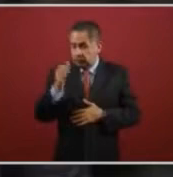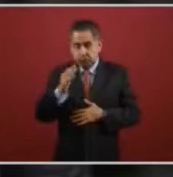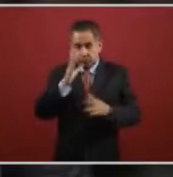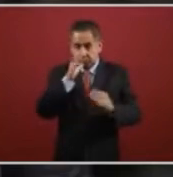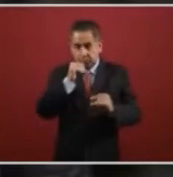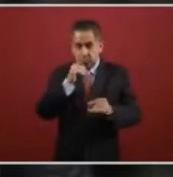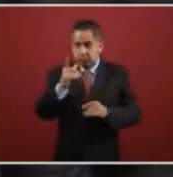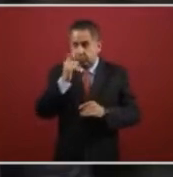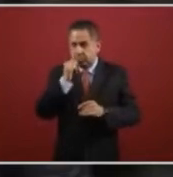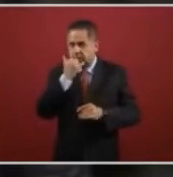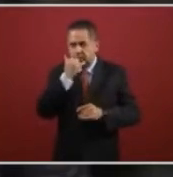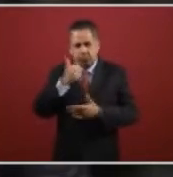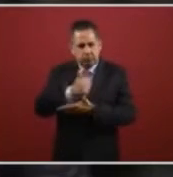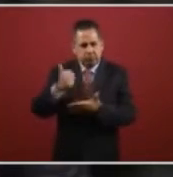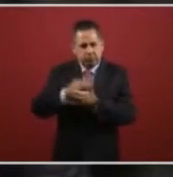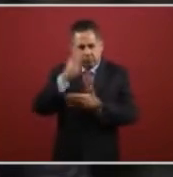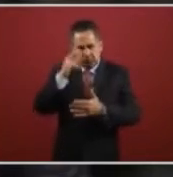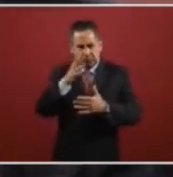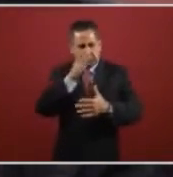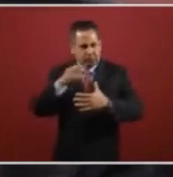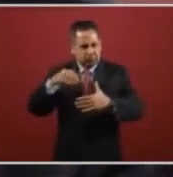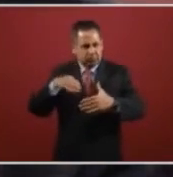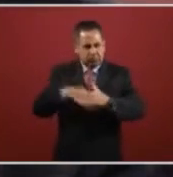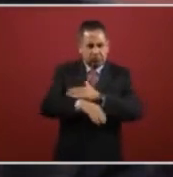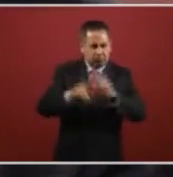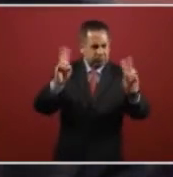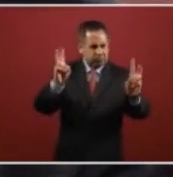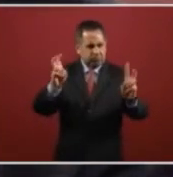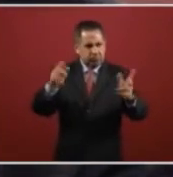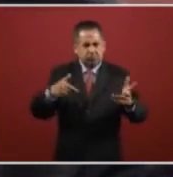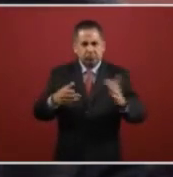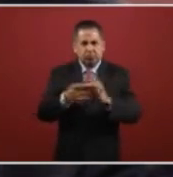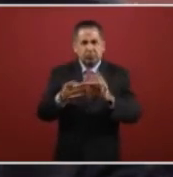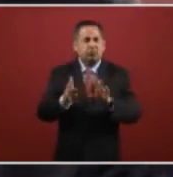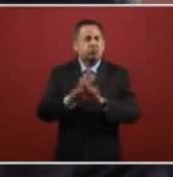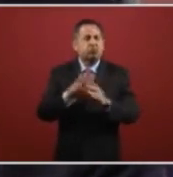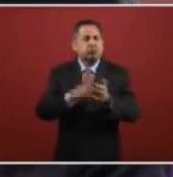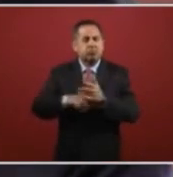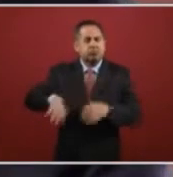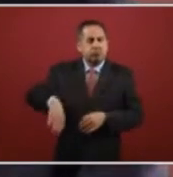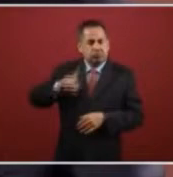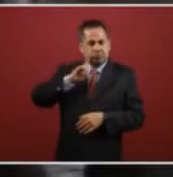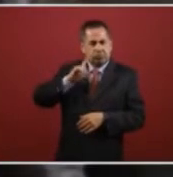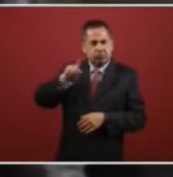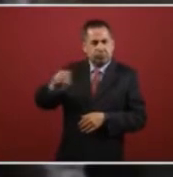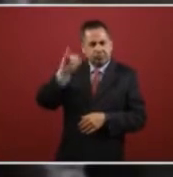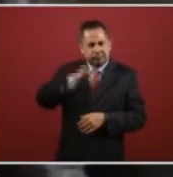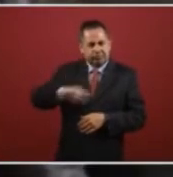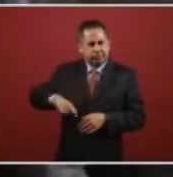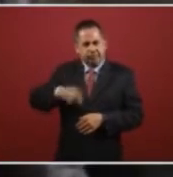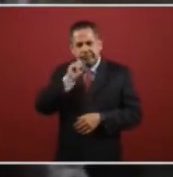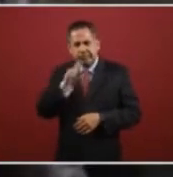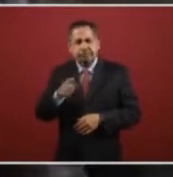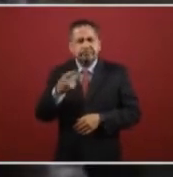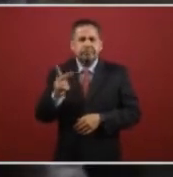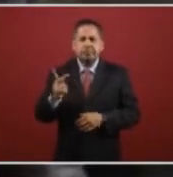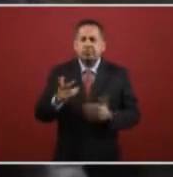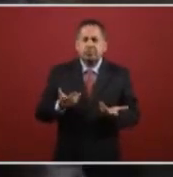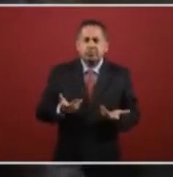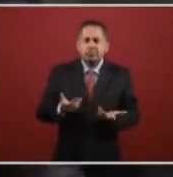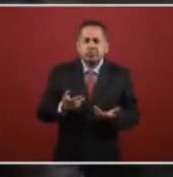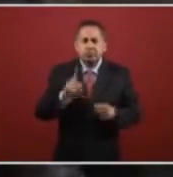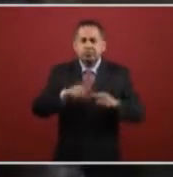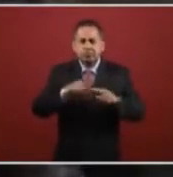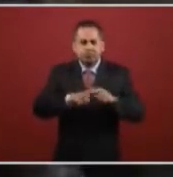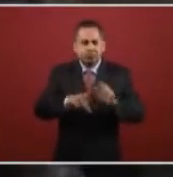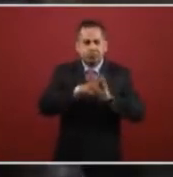Because, for example, when they were being attacked during the marches, because they couldn't come in and help because of what you said,